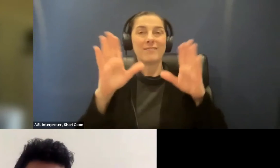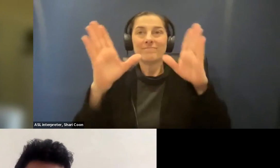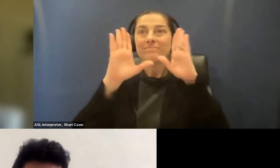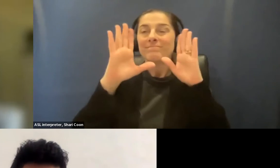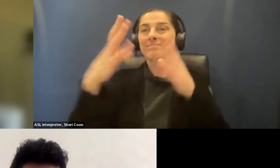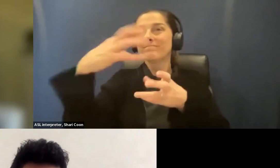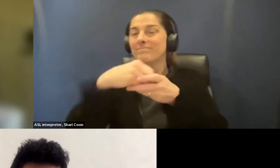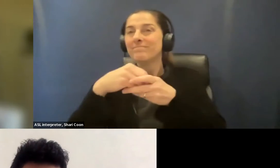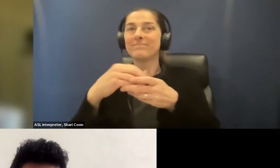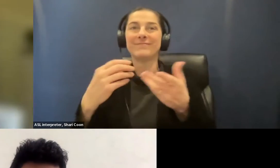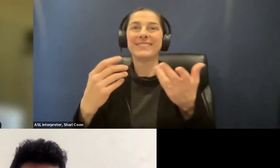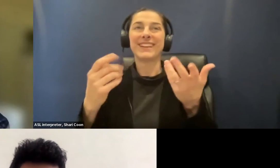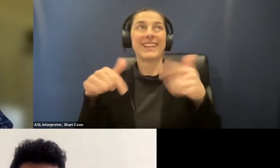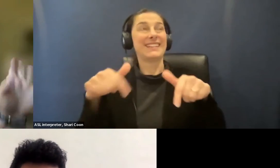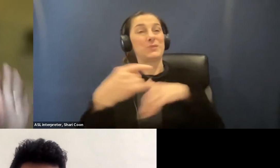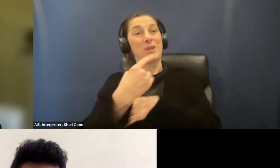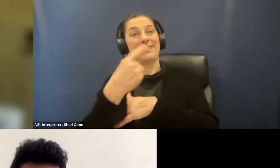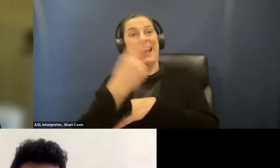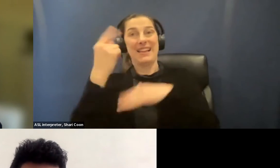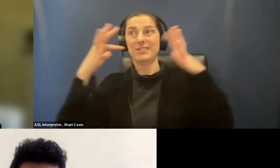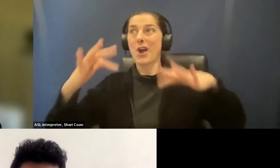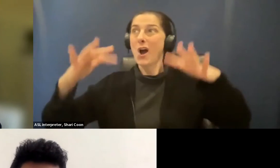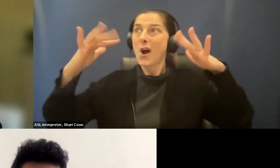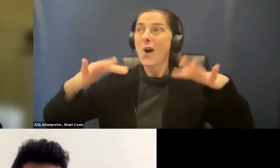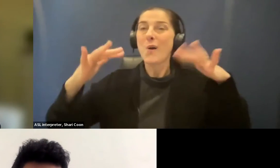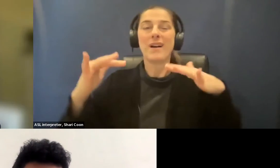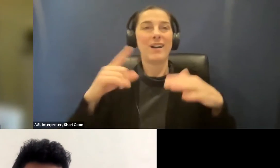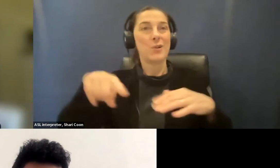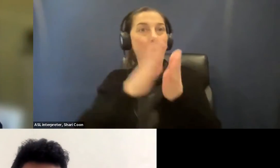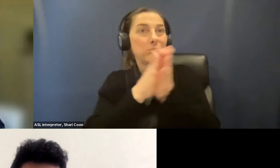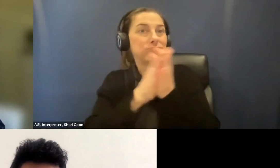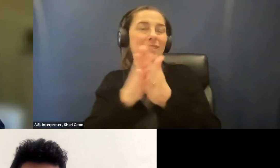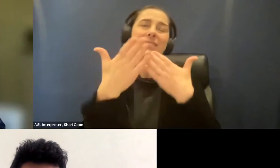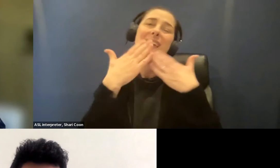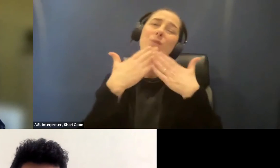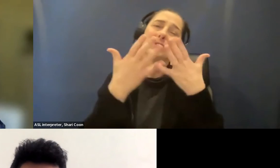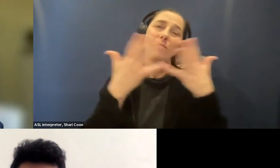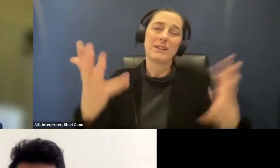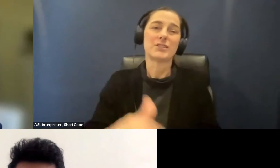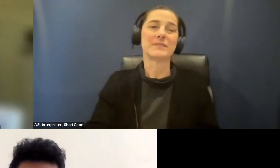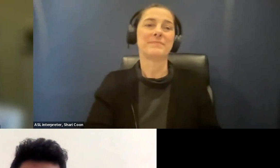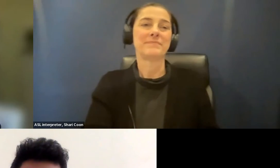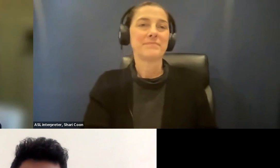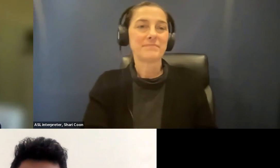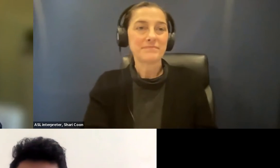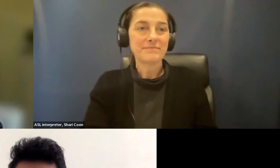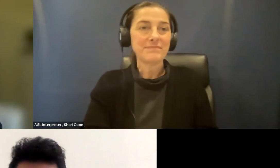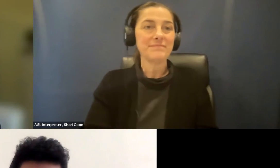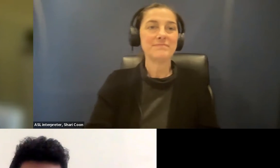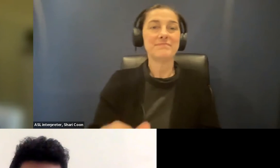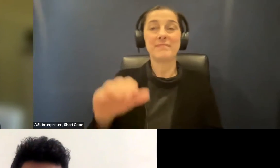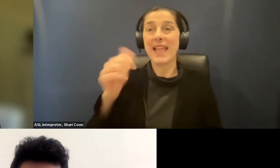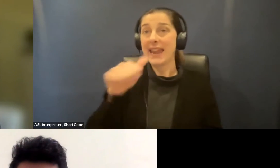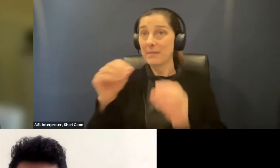on such a snowy day here. It's really generous. Thank you so much. Do we have any other